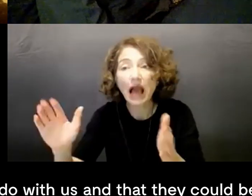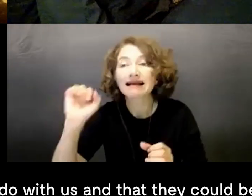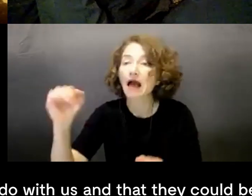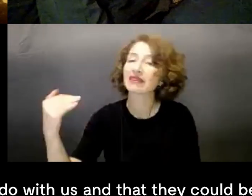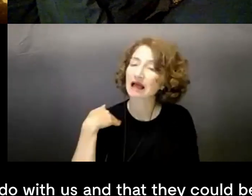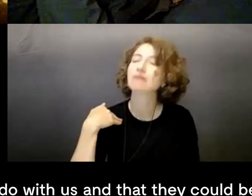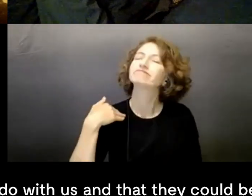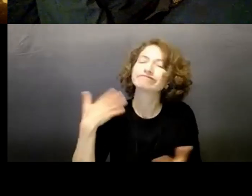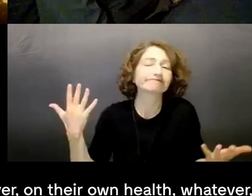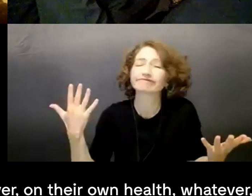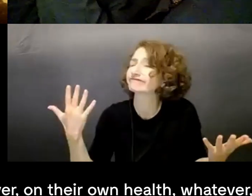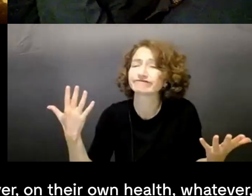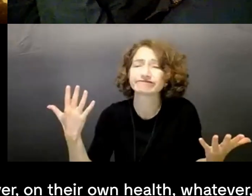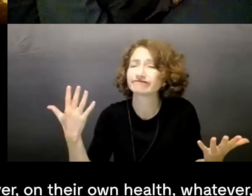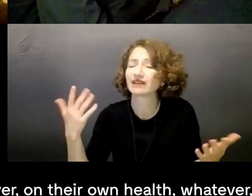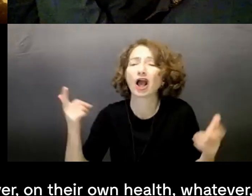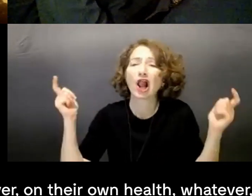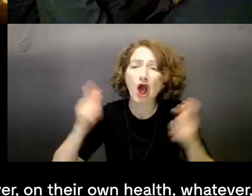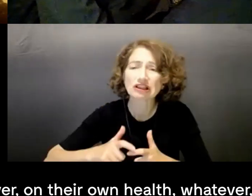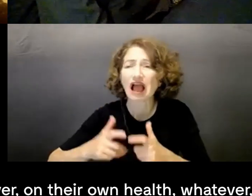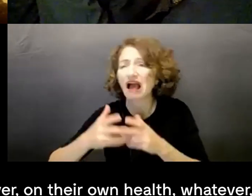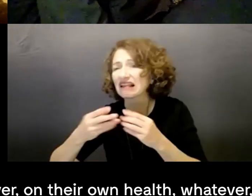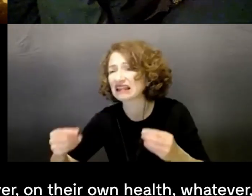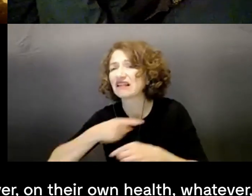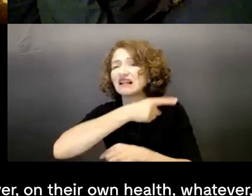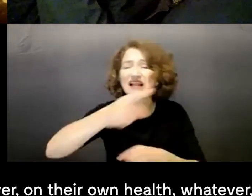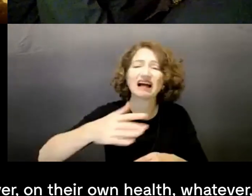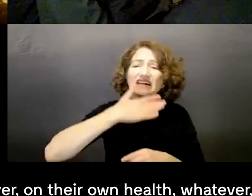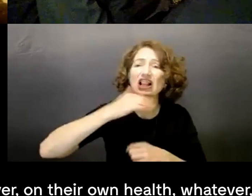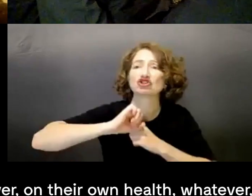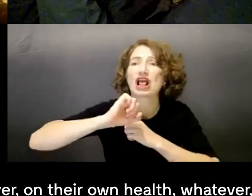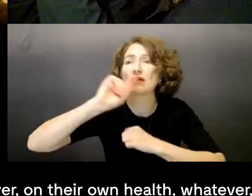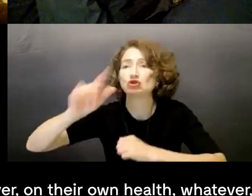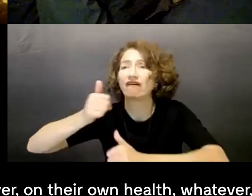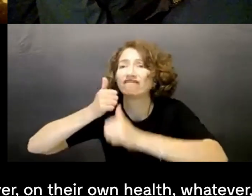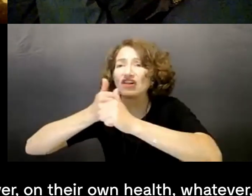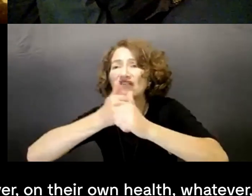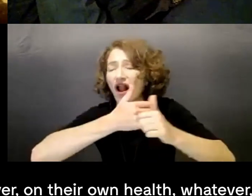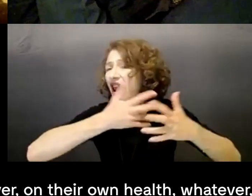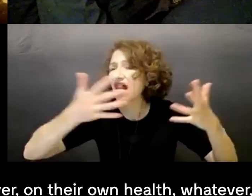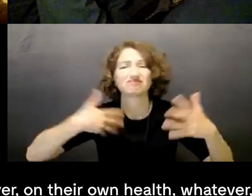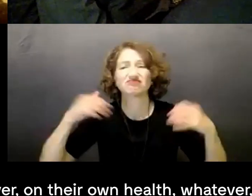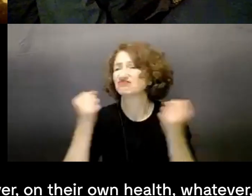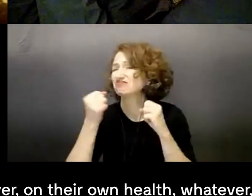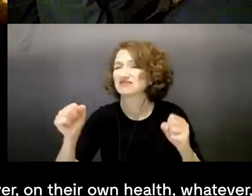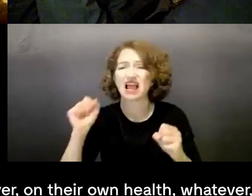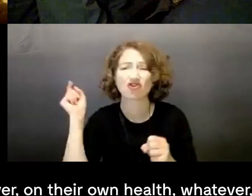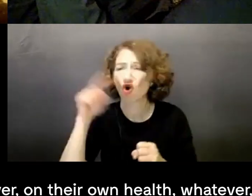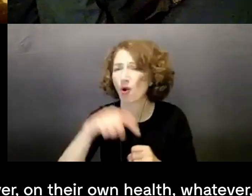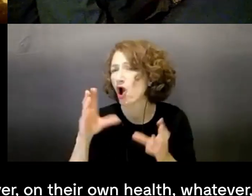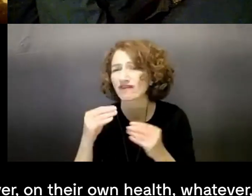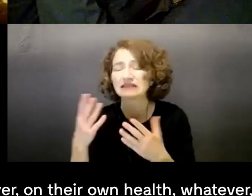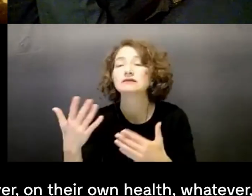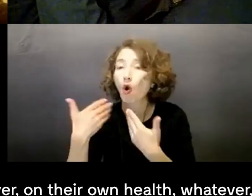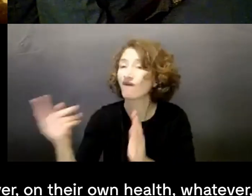yeah, lockdowns ending, things taking up speed, whatever, their own health,